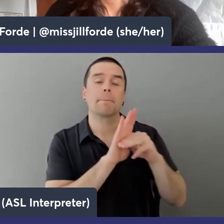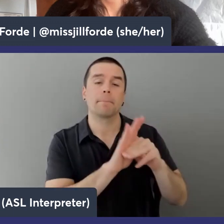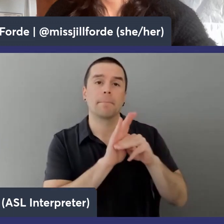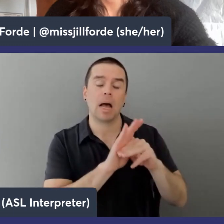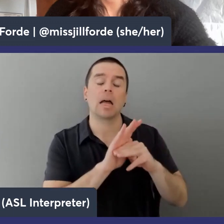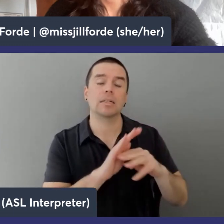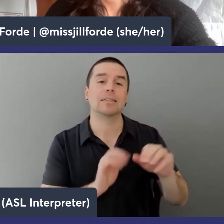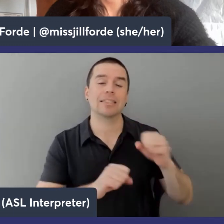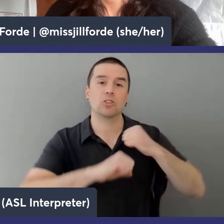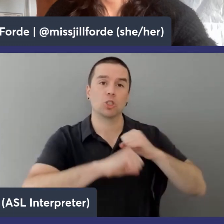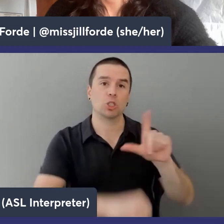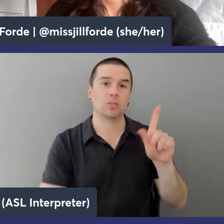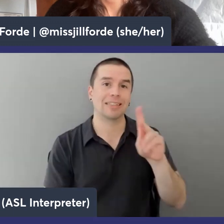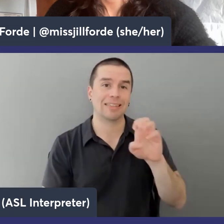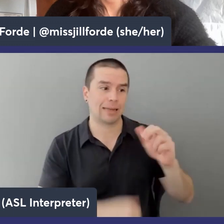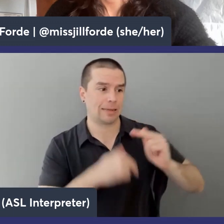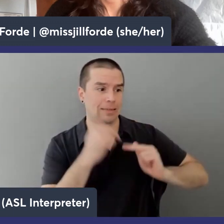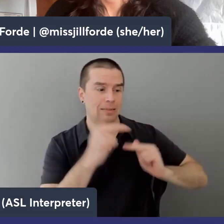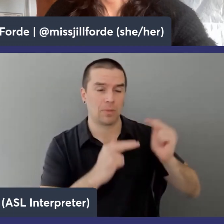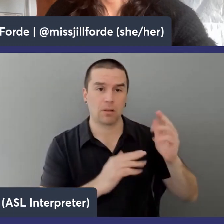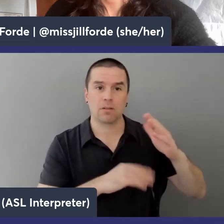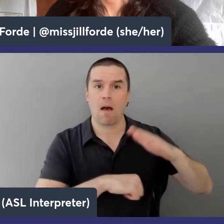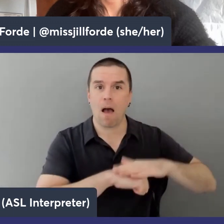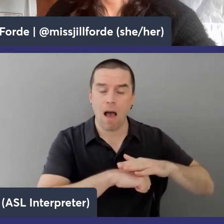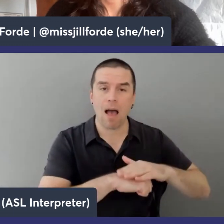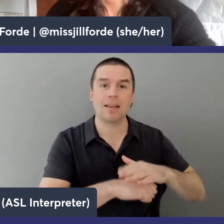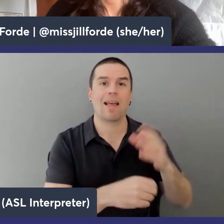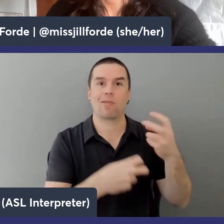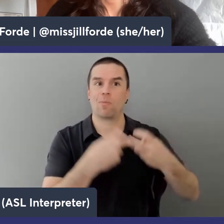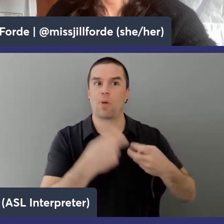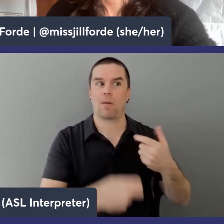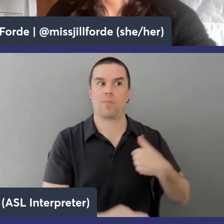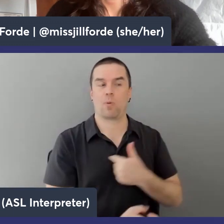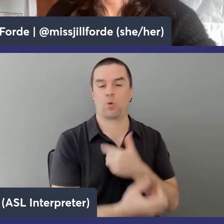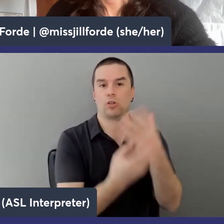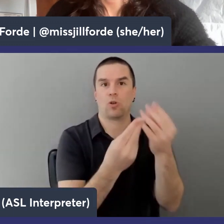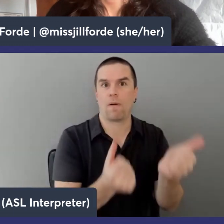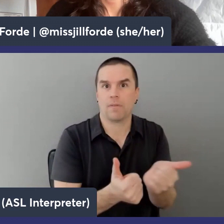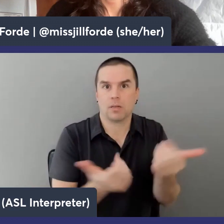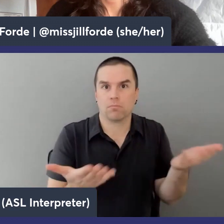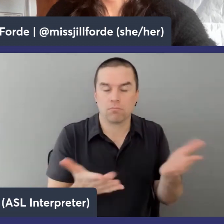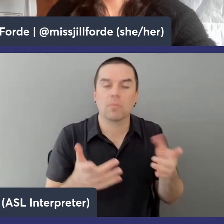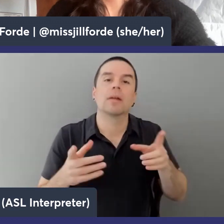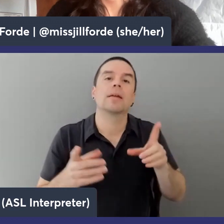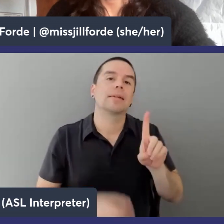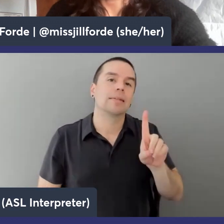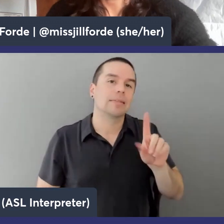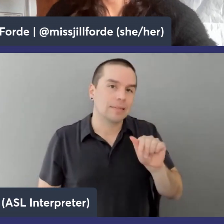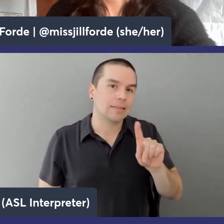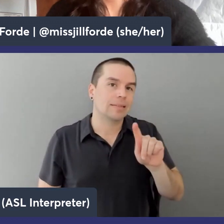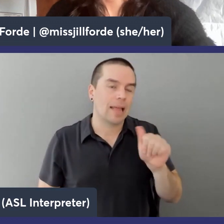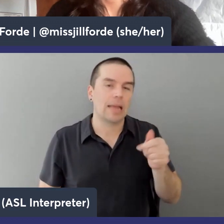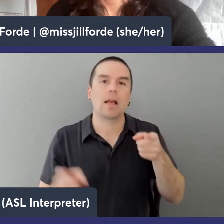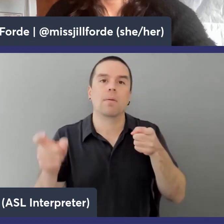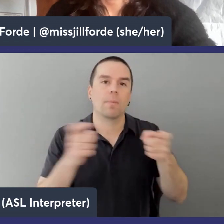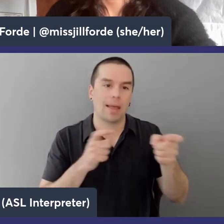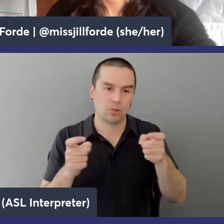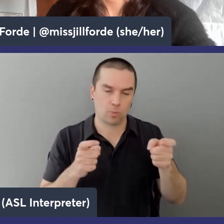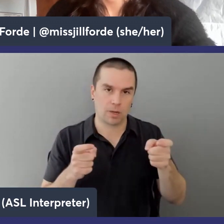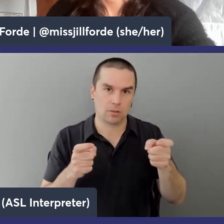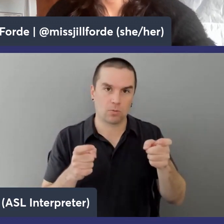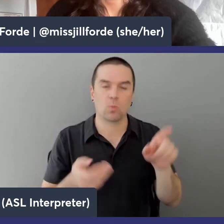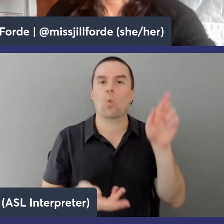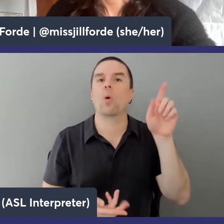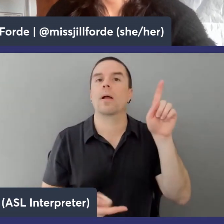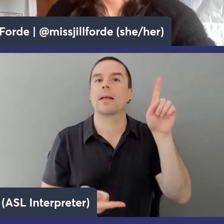and the problem that Security Lake is solving, is essentially the data management, or eliminating the